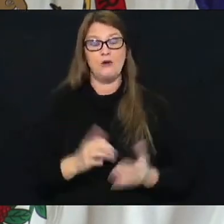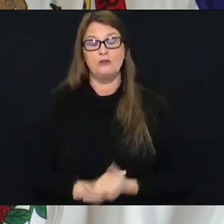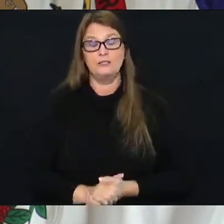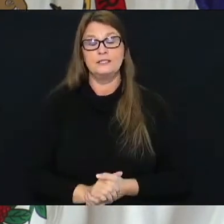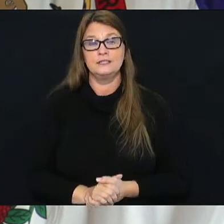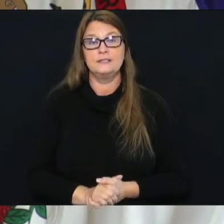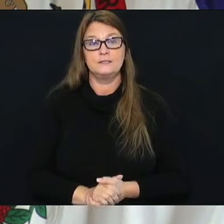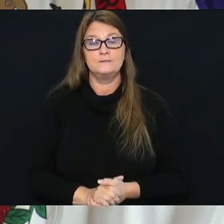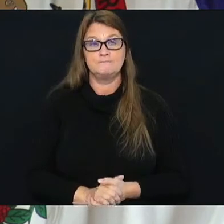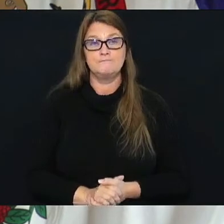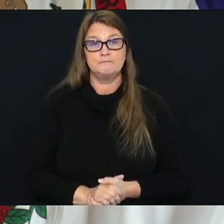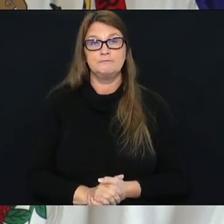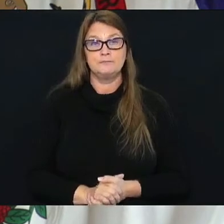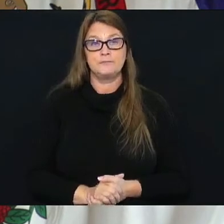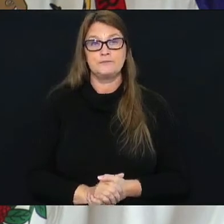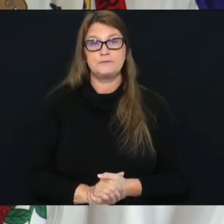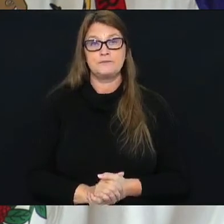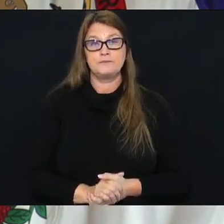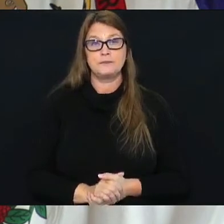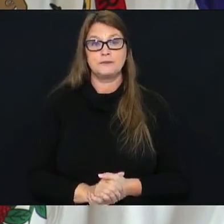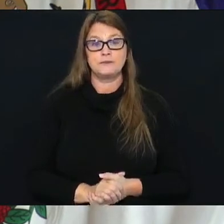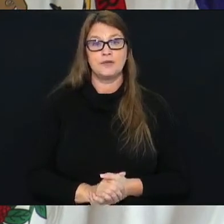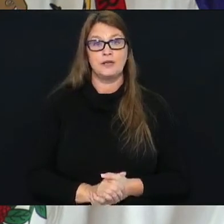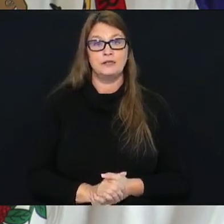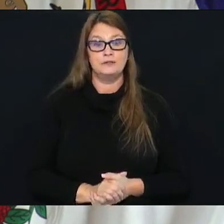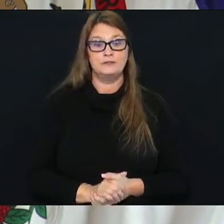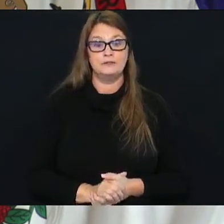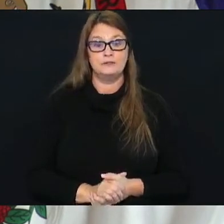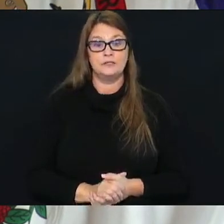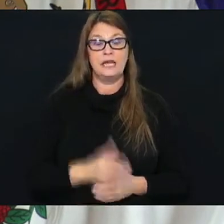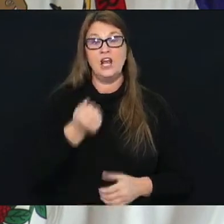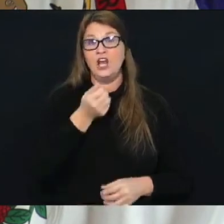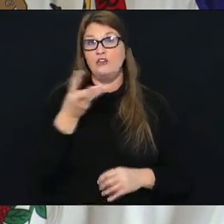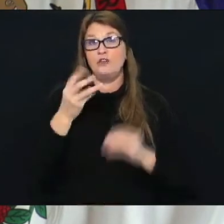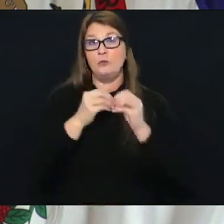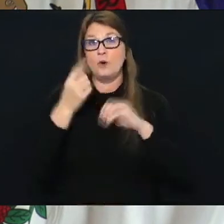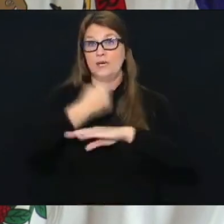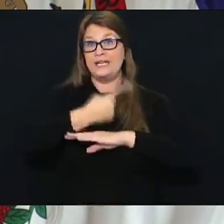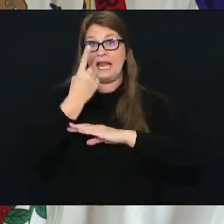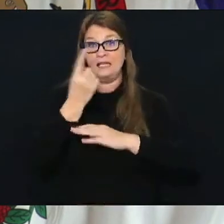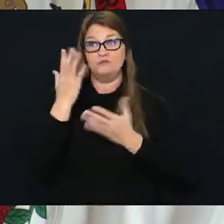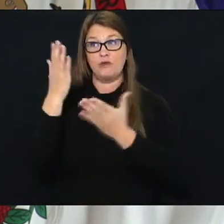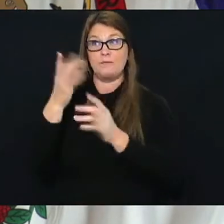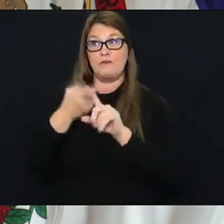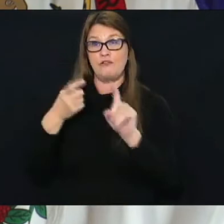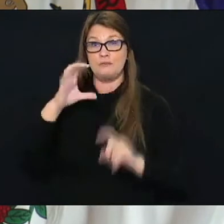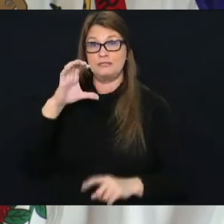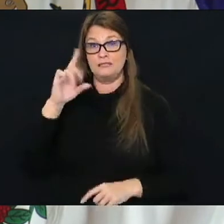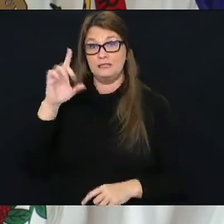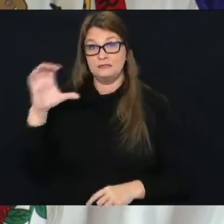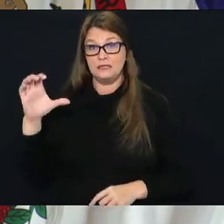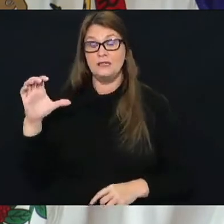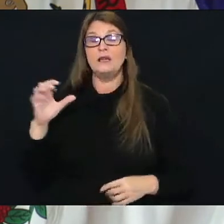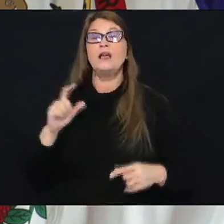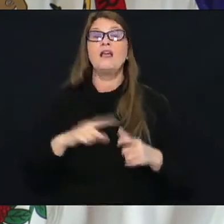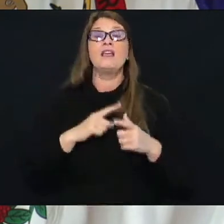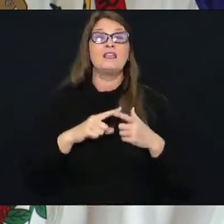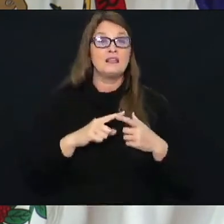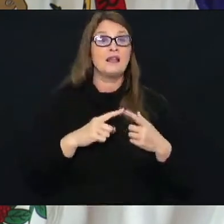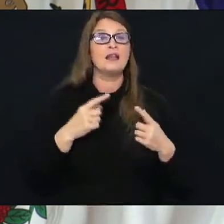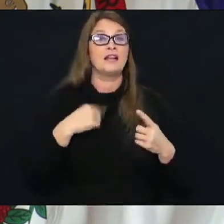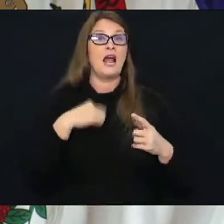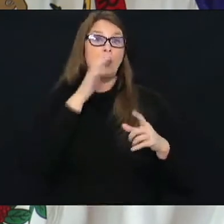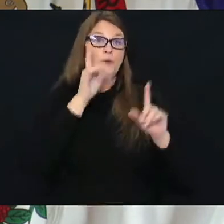and I've got to do that. A few more days now and everything, but then I'll